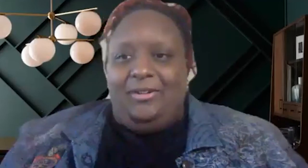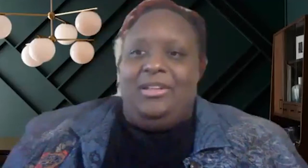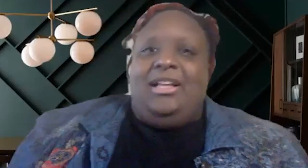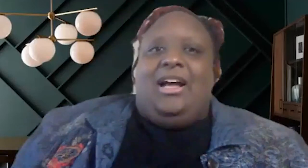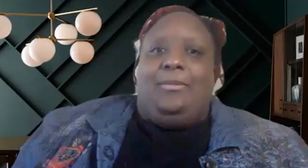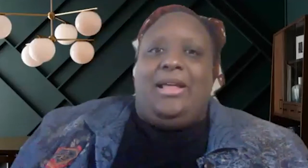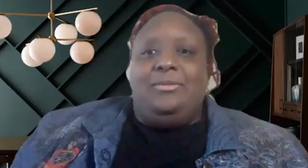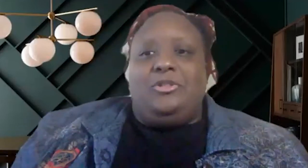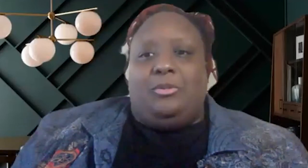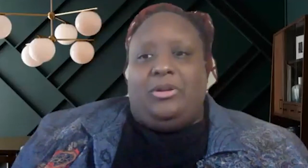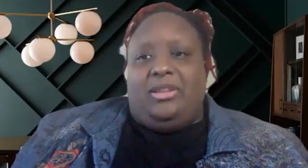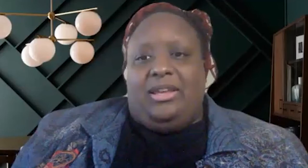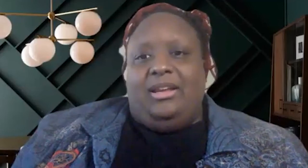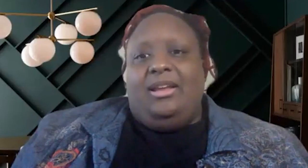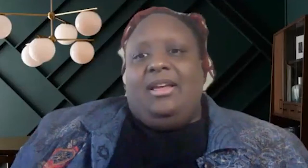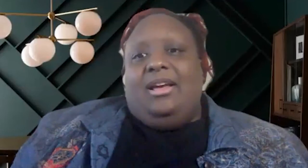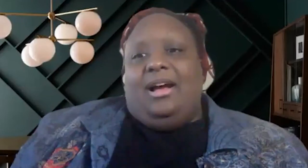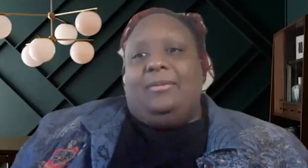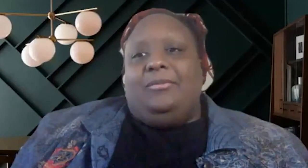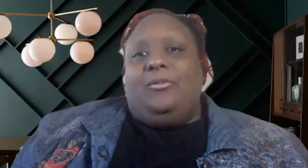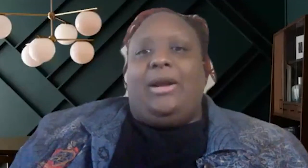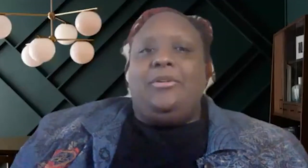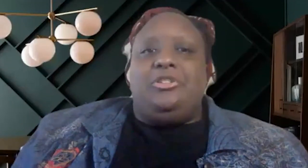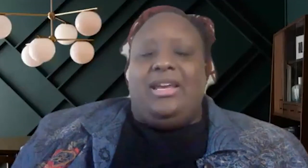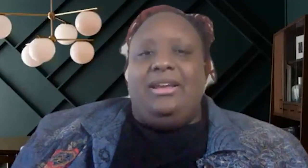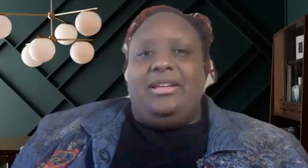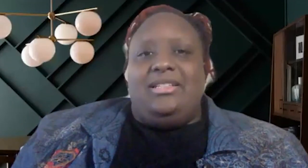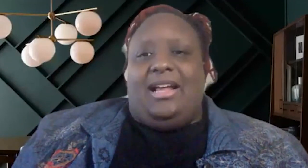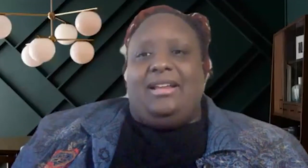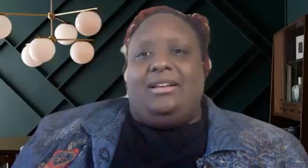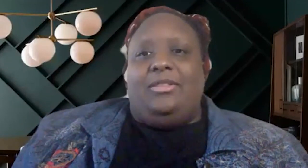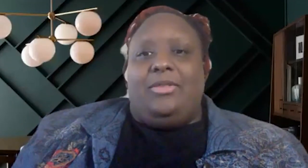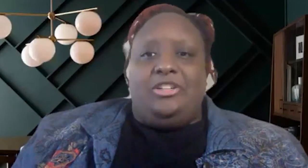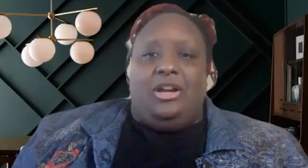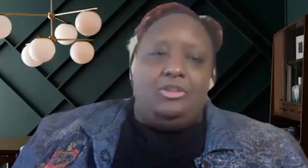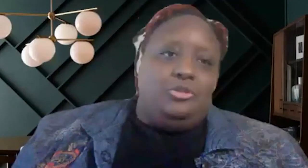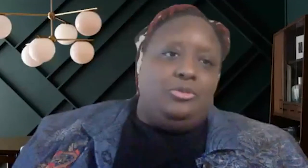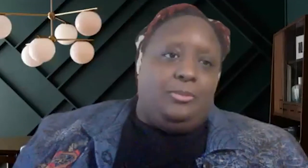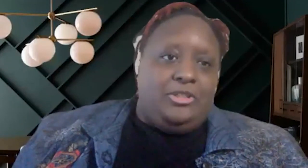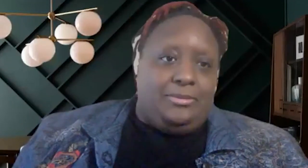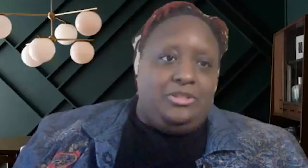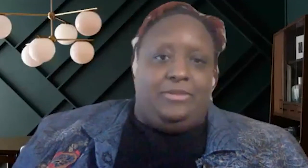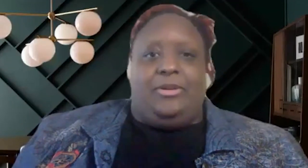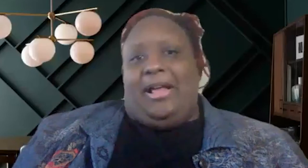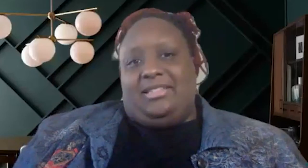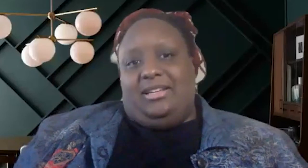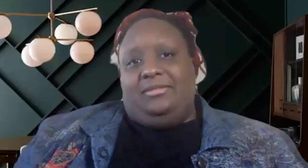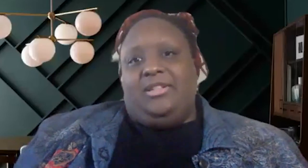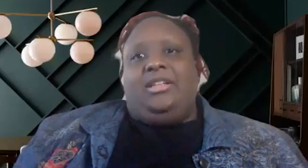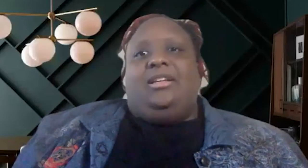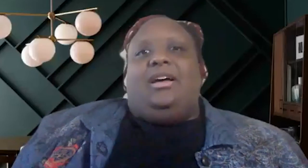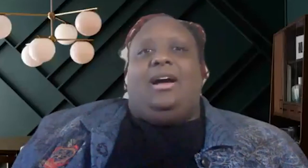right now. That's the most important thing. What I would say is that they should undo their perceptions of